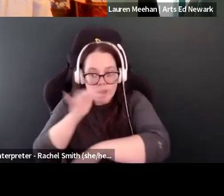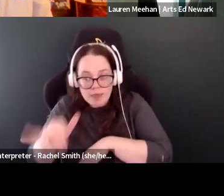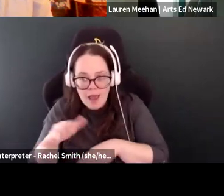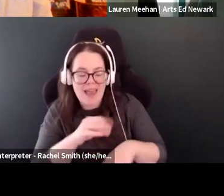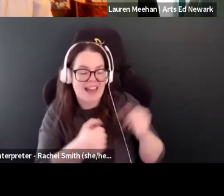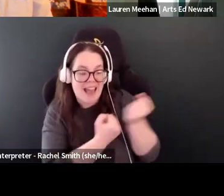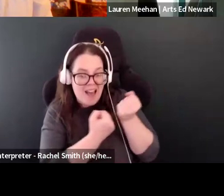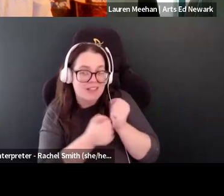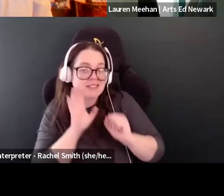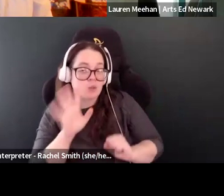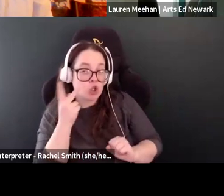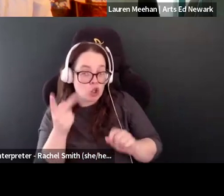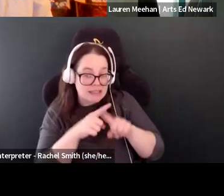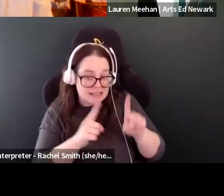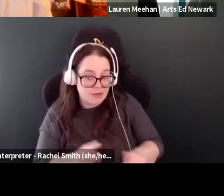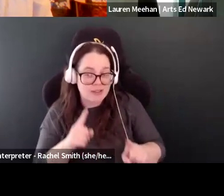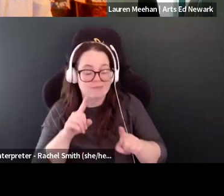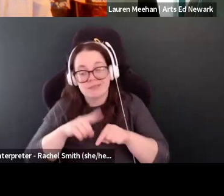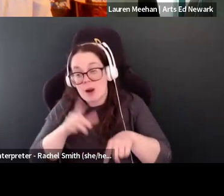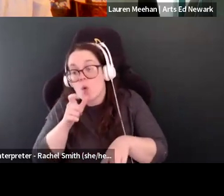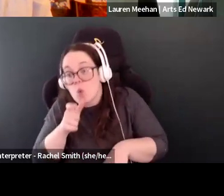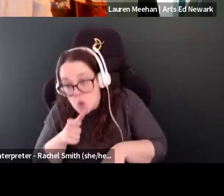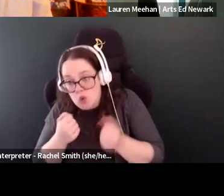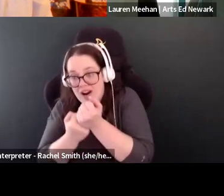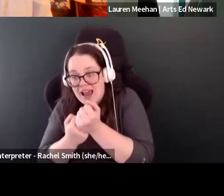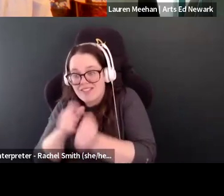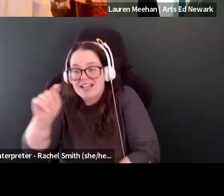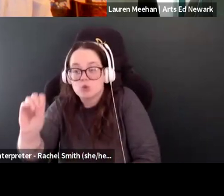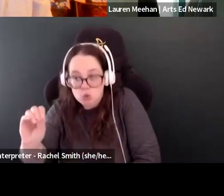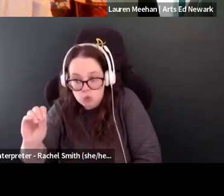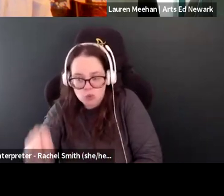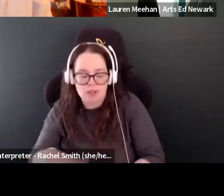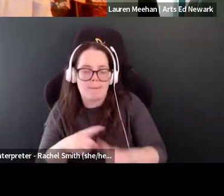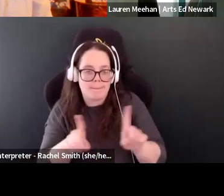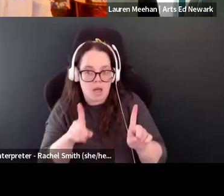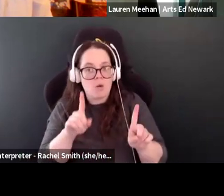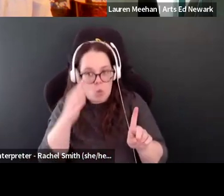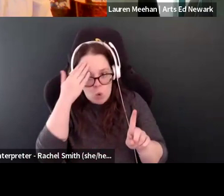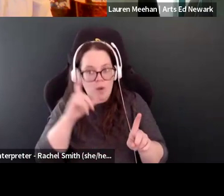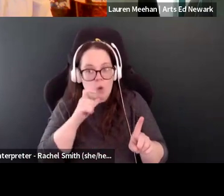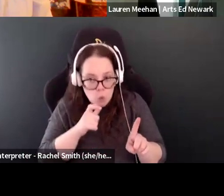looks different depending on who you're advocating to, but knowing who those decision makers are is definitely the first step.